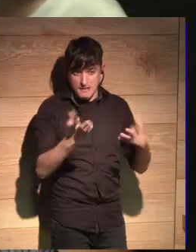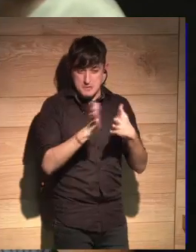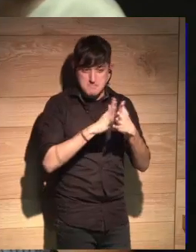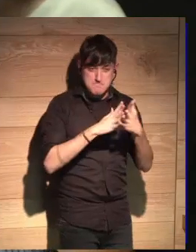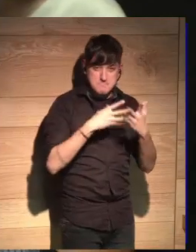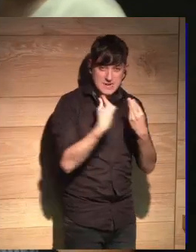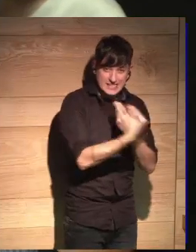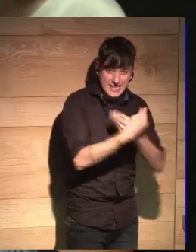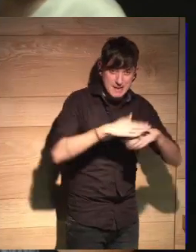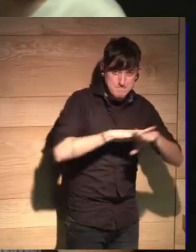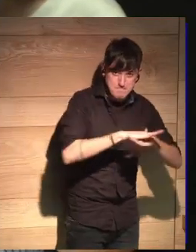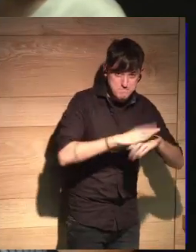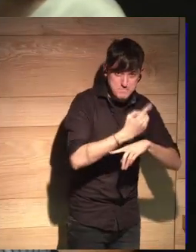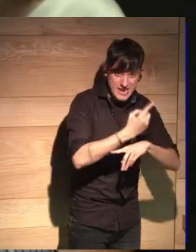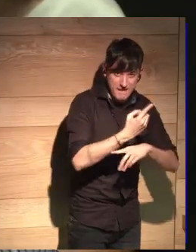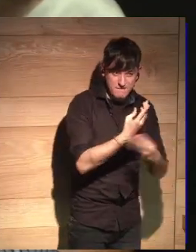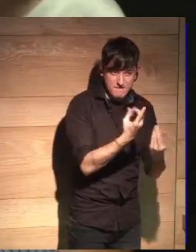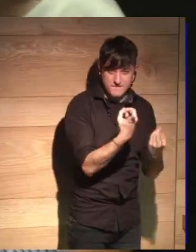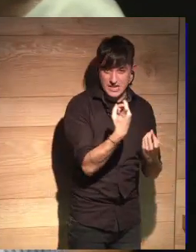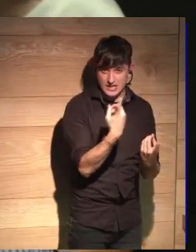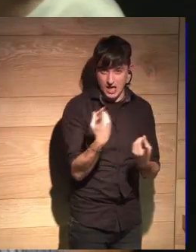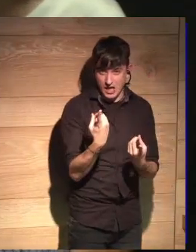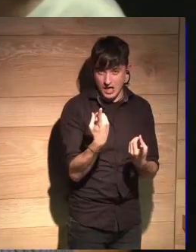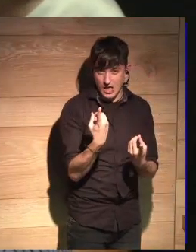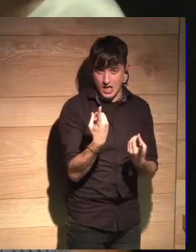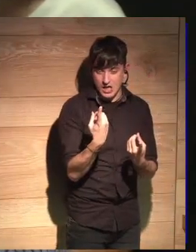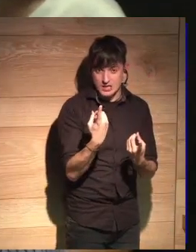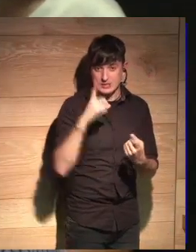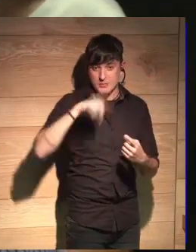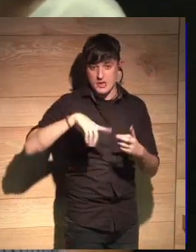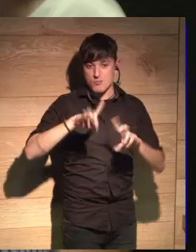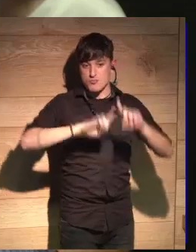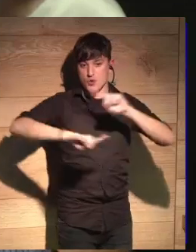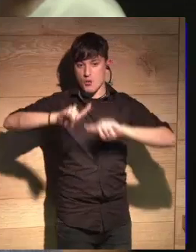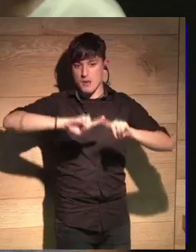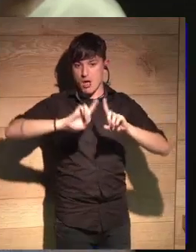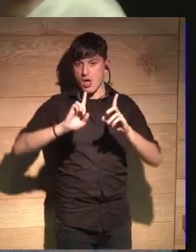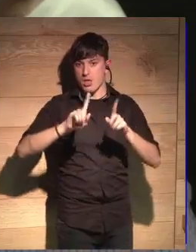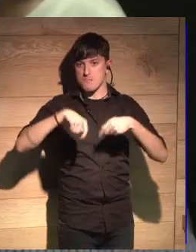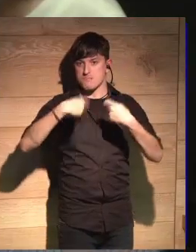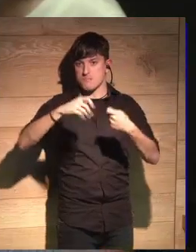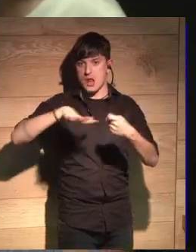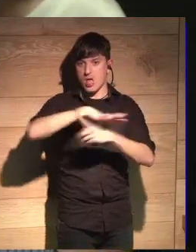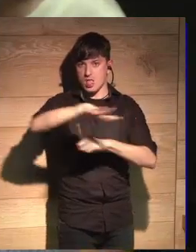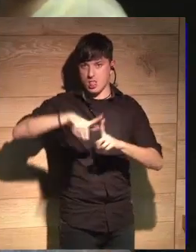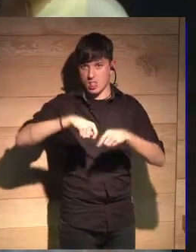the lack of raw materials for that huge growth, and the environmental problems.